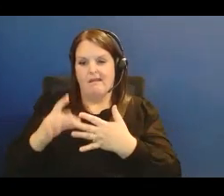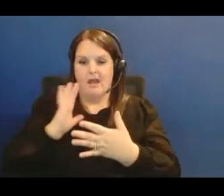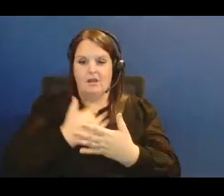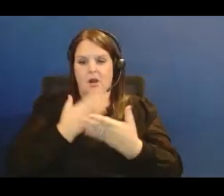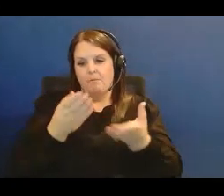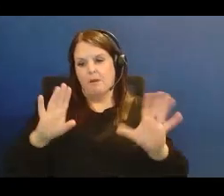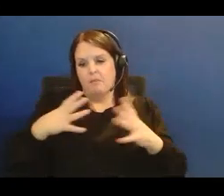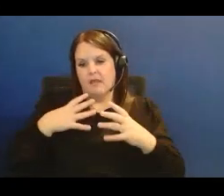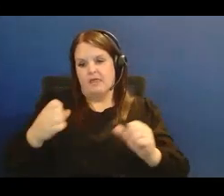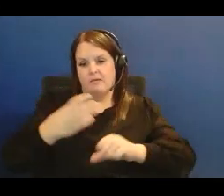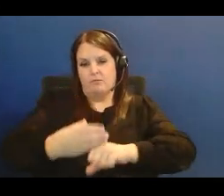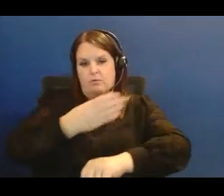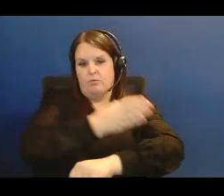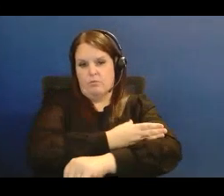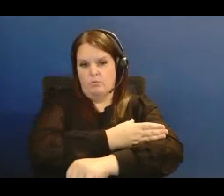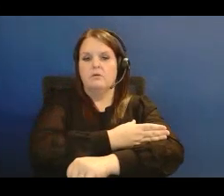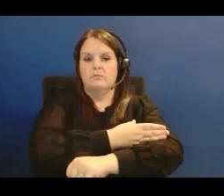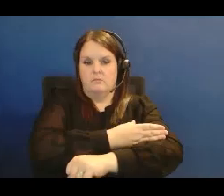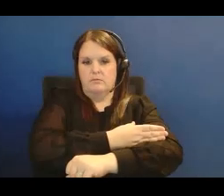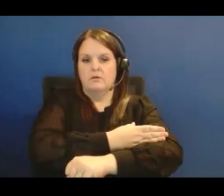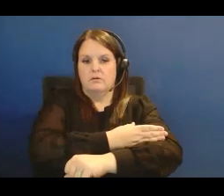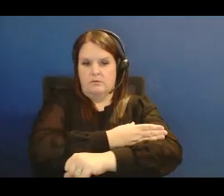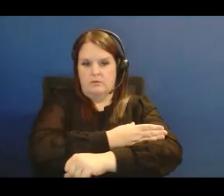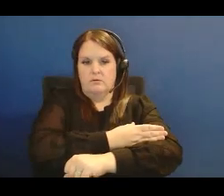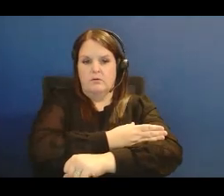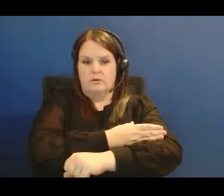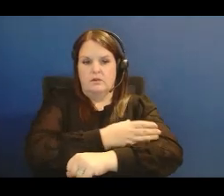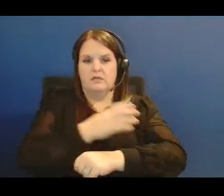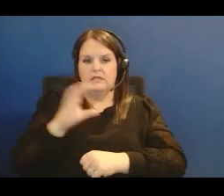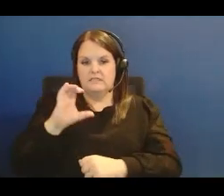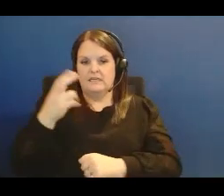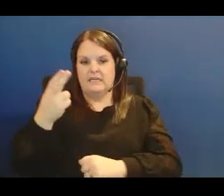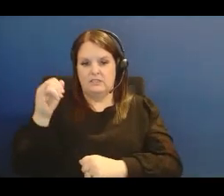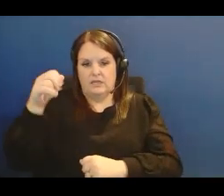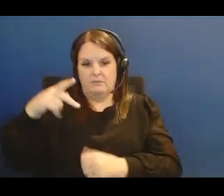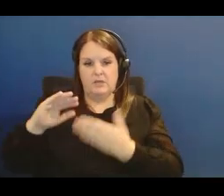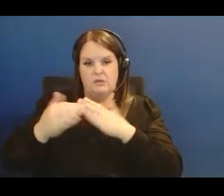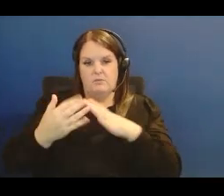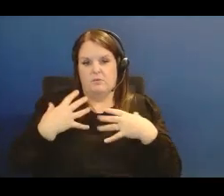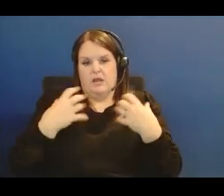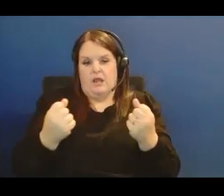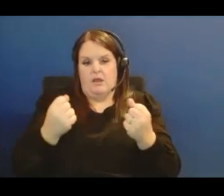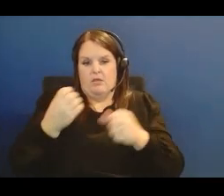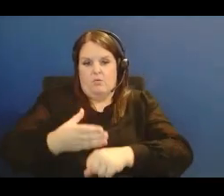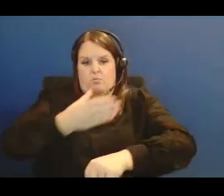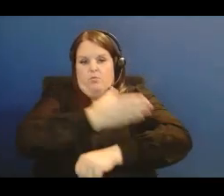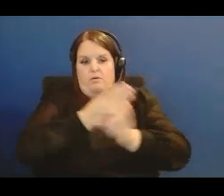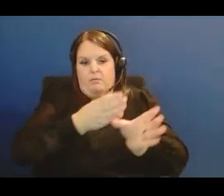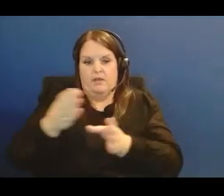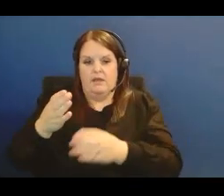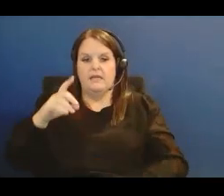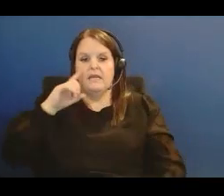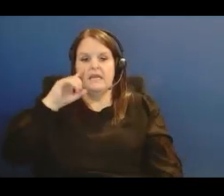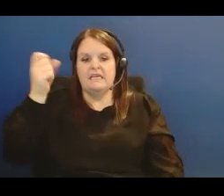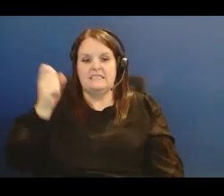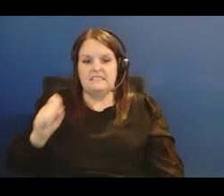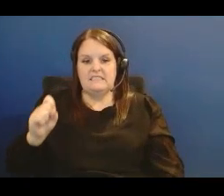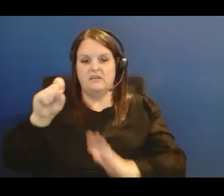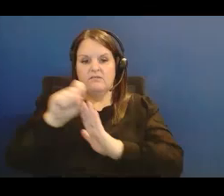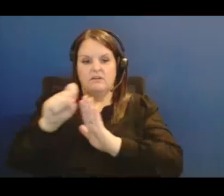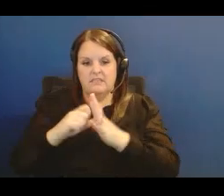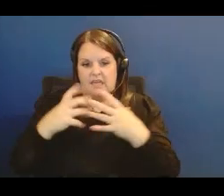improvements. Community Health Improvement Plan, also known as the CHIP, the Silver State Health Improvement Plan, also known as the